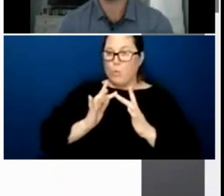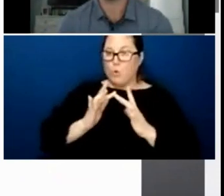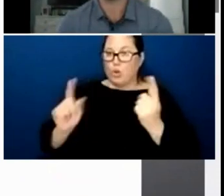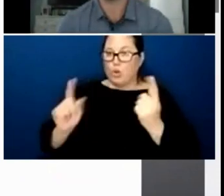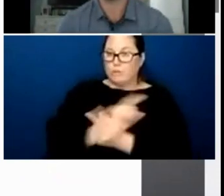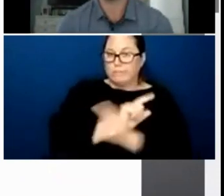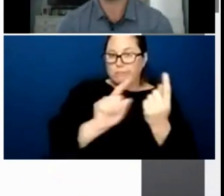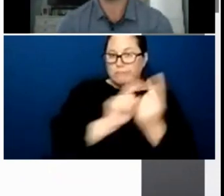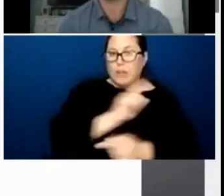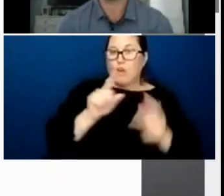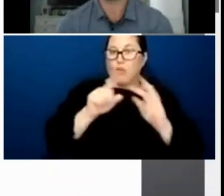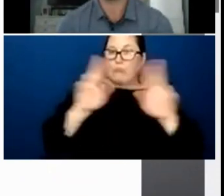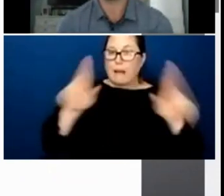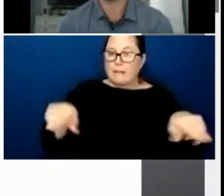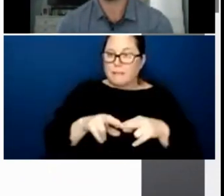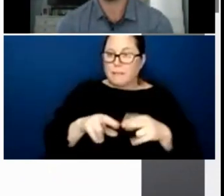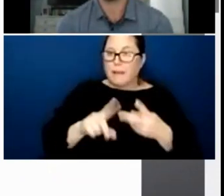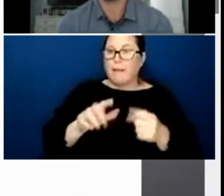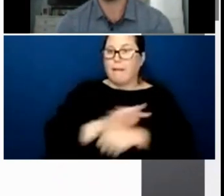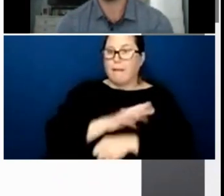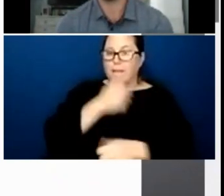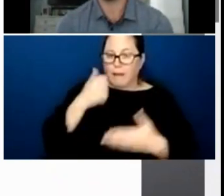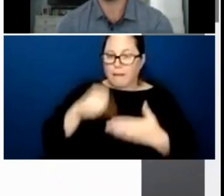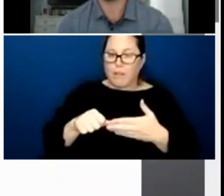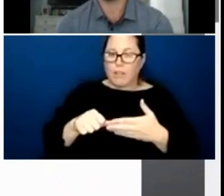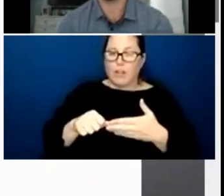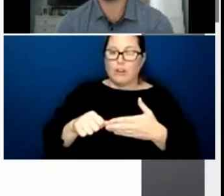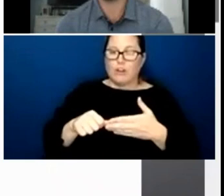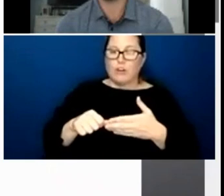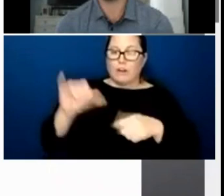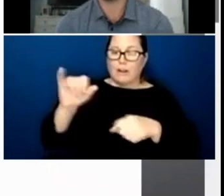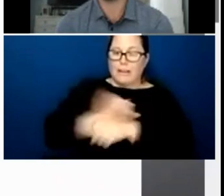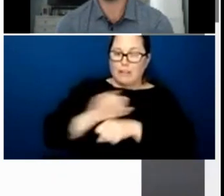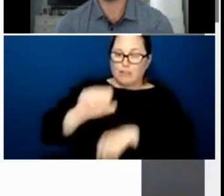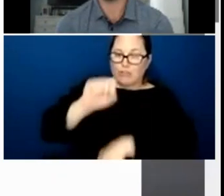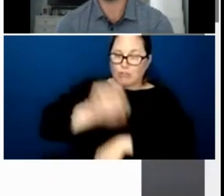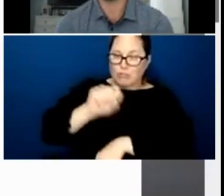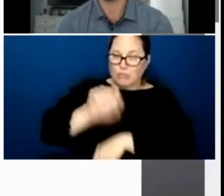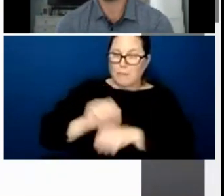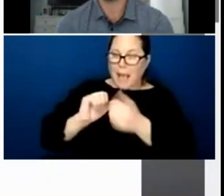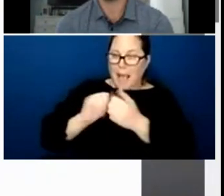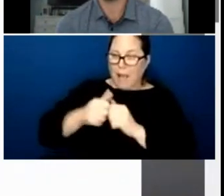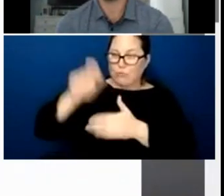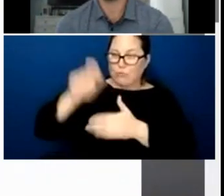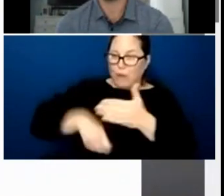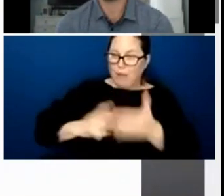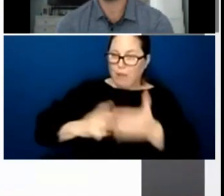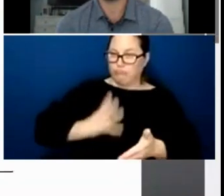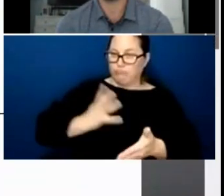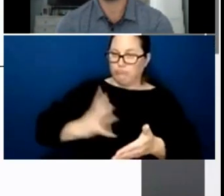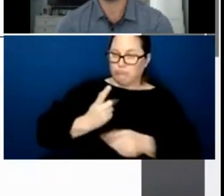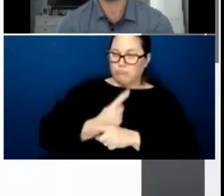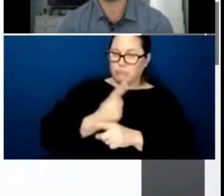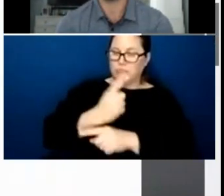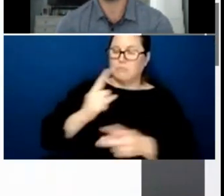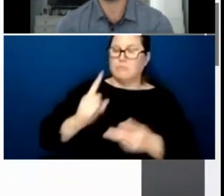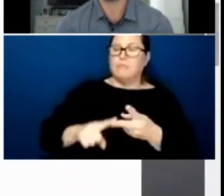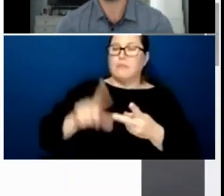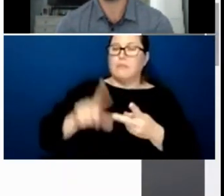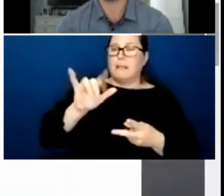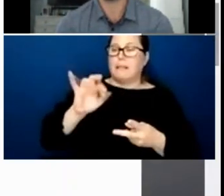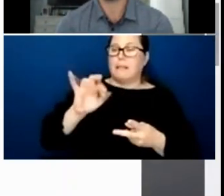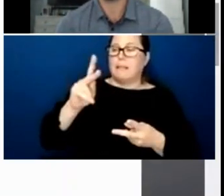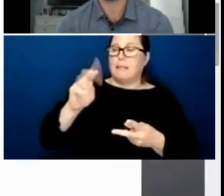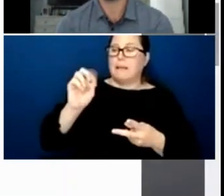cover letters, how to write emails for internships and jobs, how to write a LinkedIn profile, how to prepare for job interviews. We